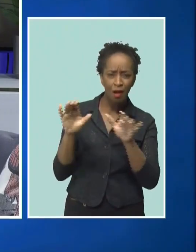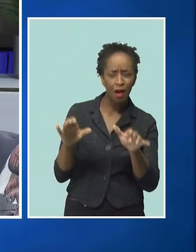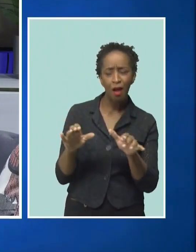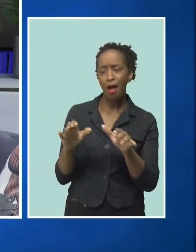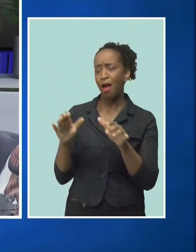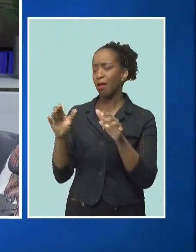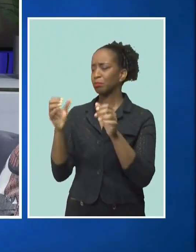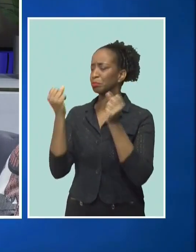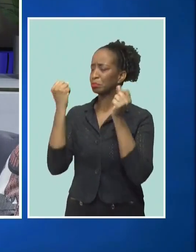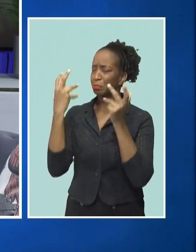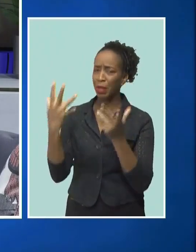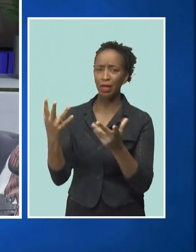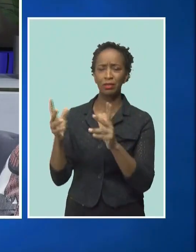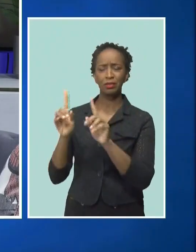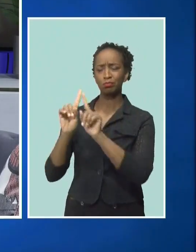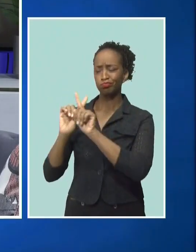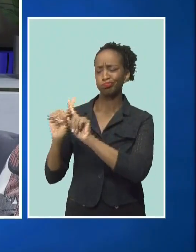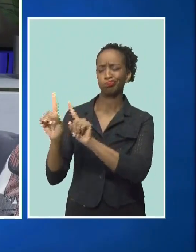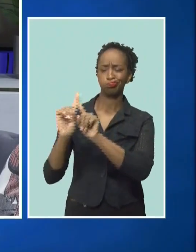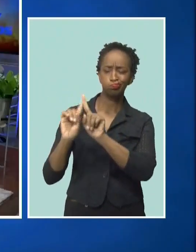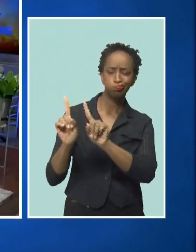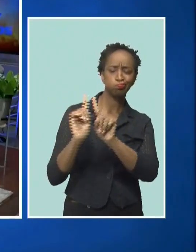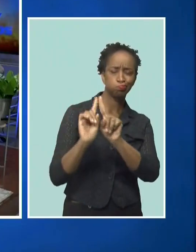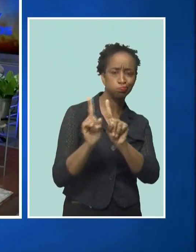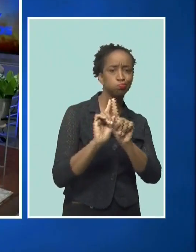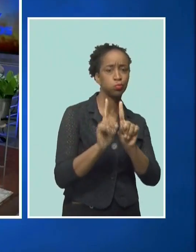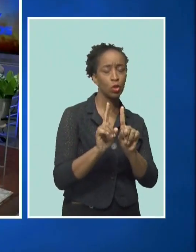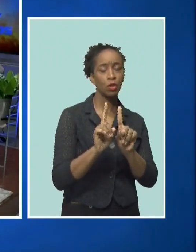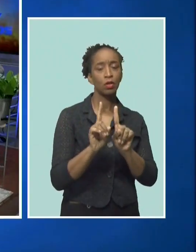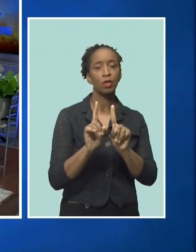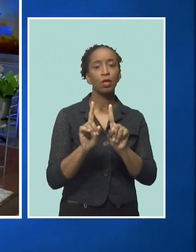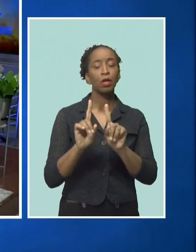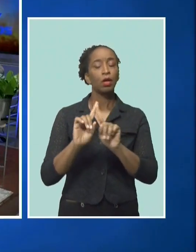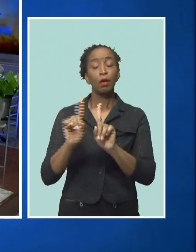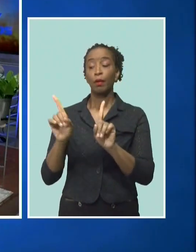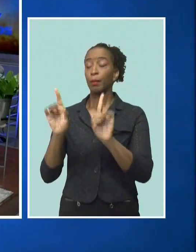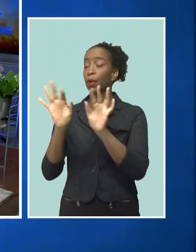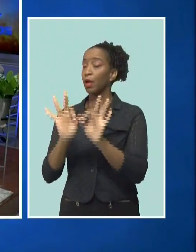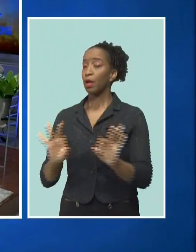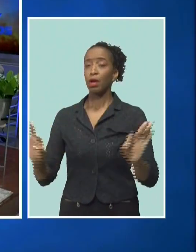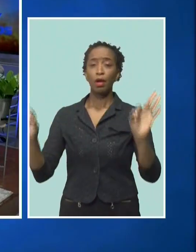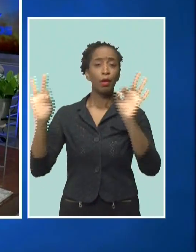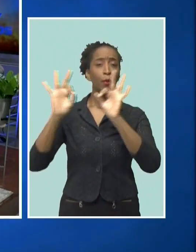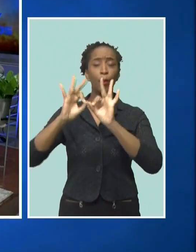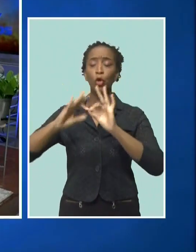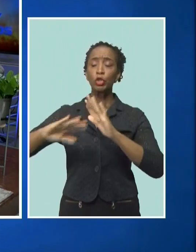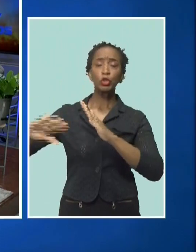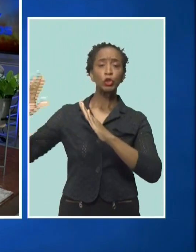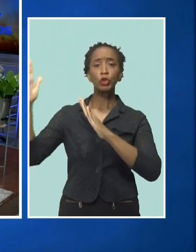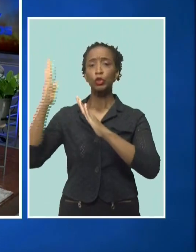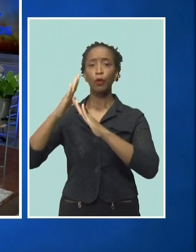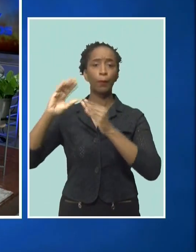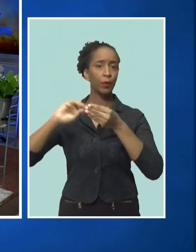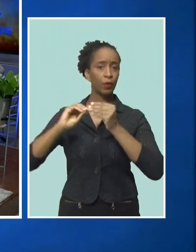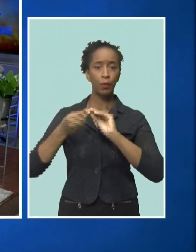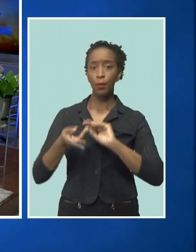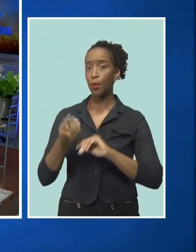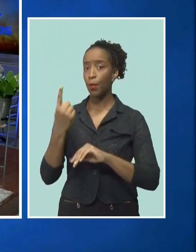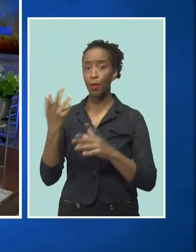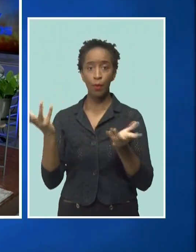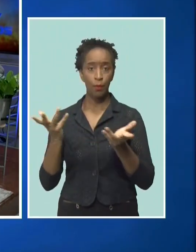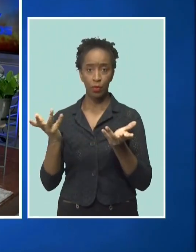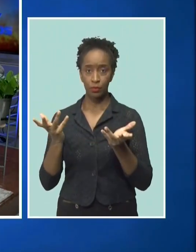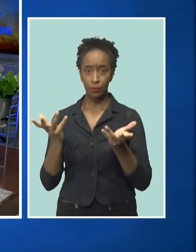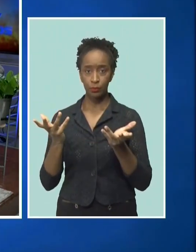surely, right there at the top of the list is his achievements in the